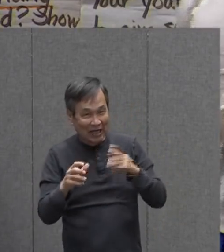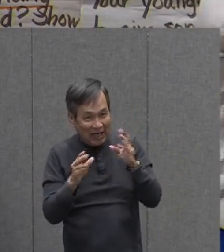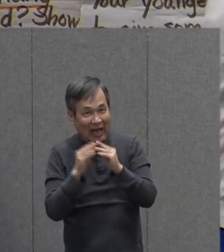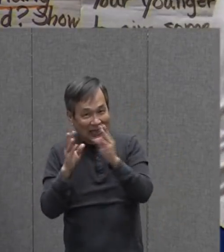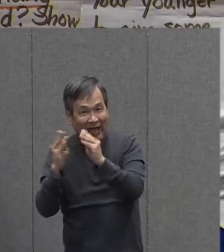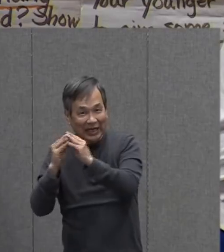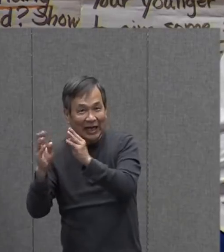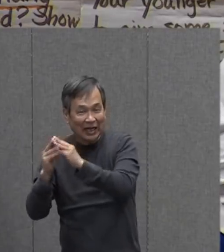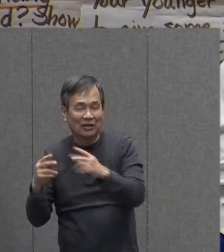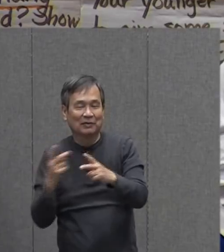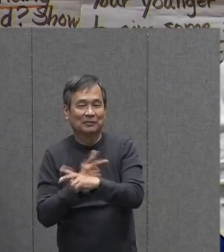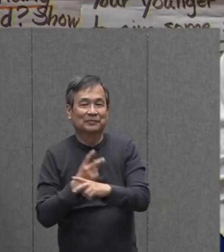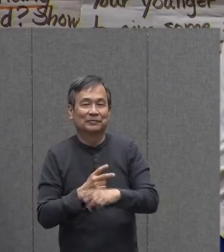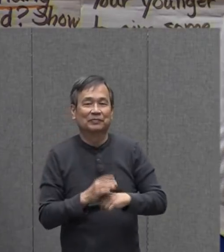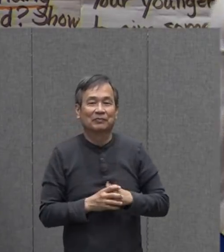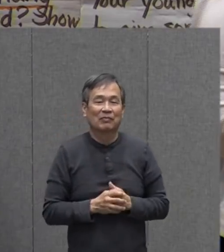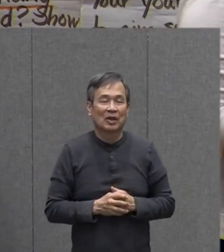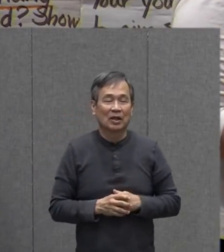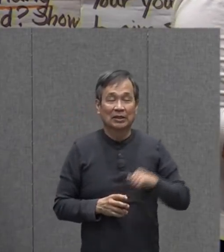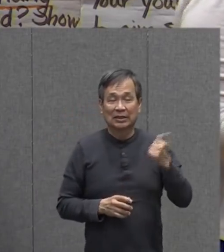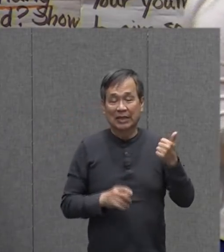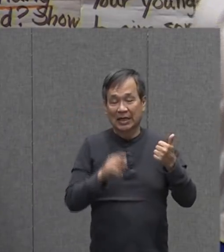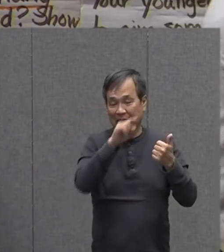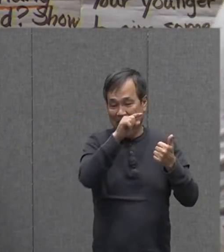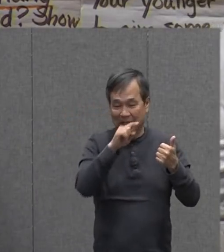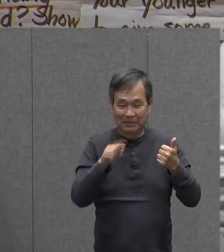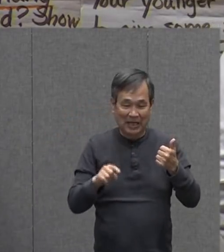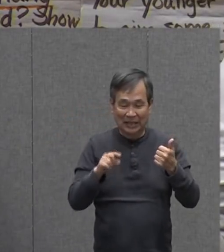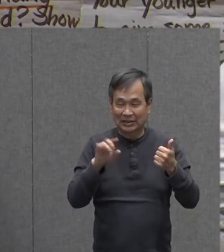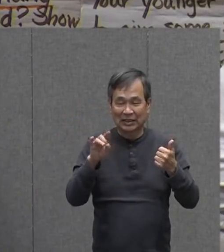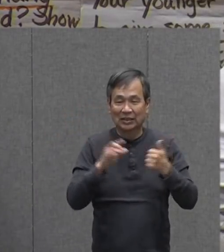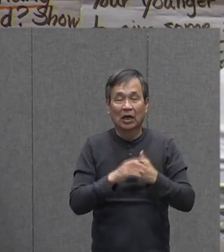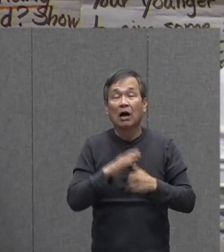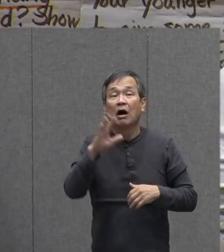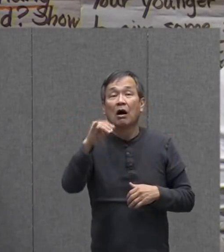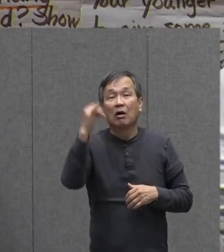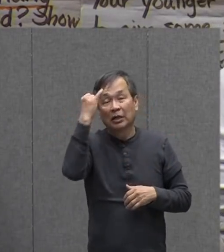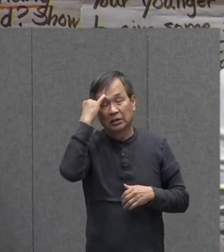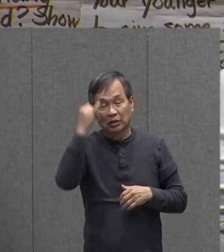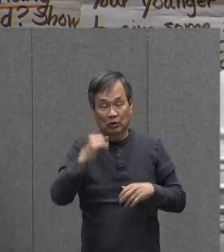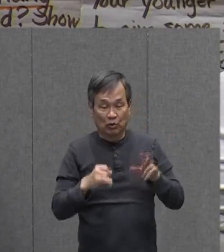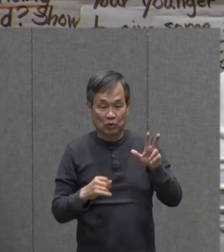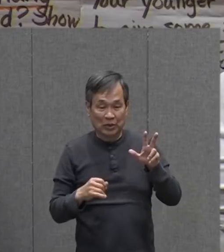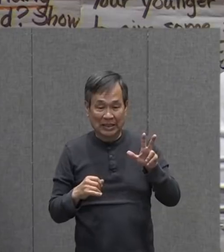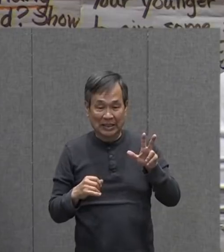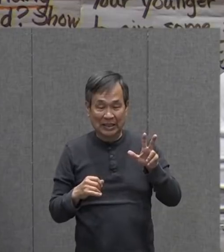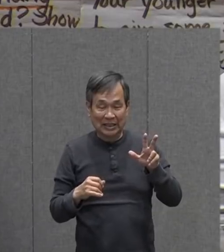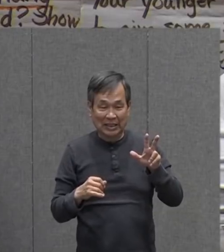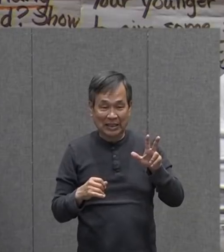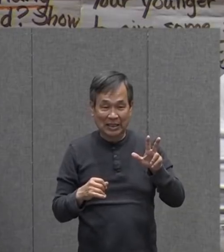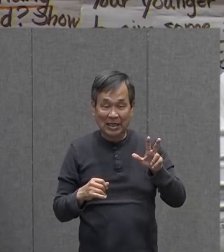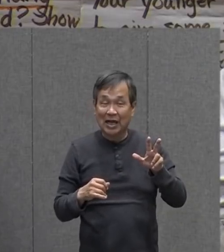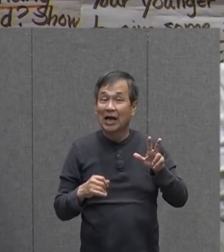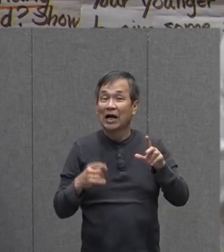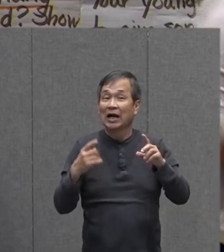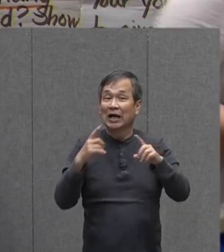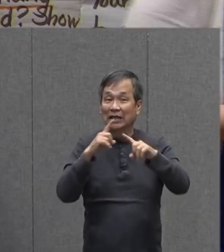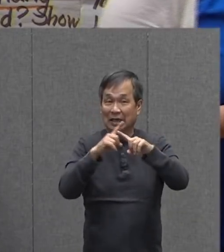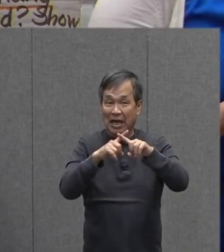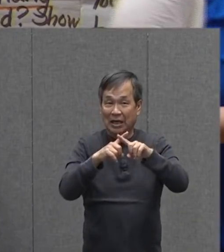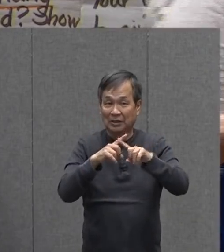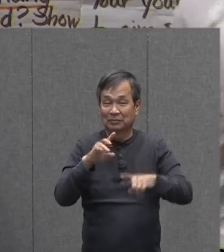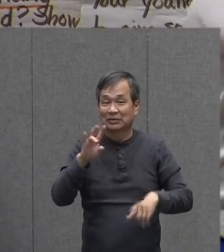nothing, okay? So that's something else that's also very unique about multiplication is that when you add, or